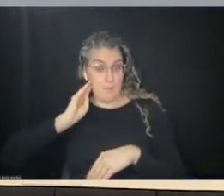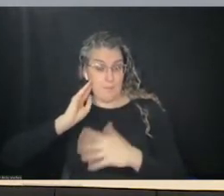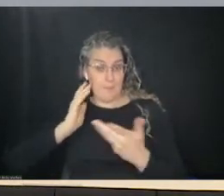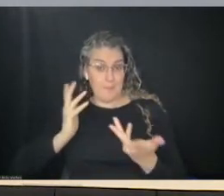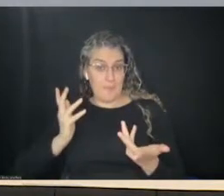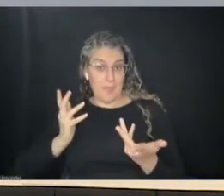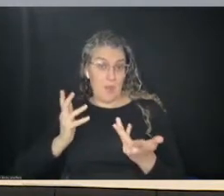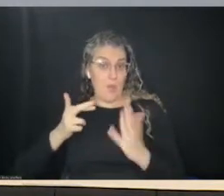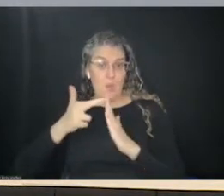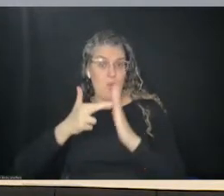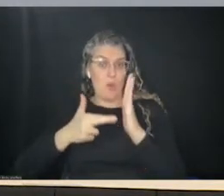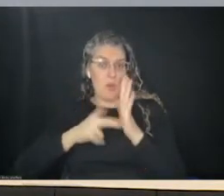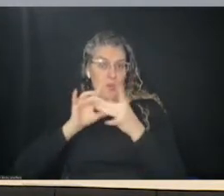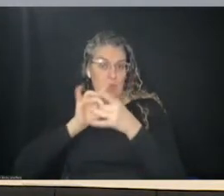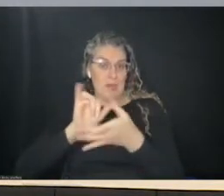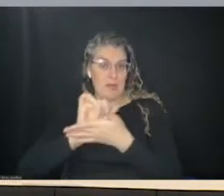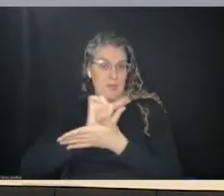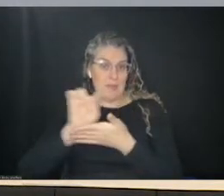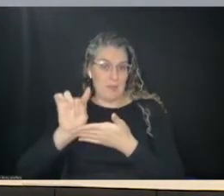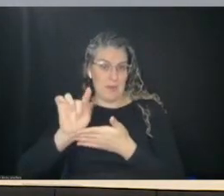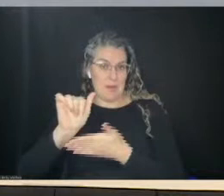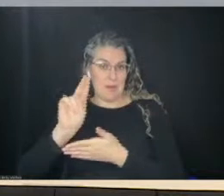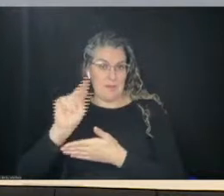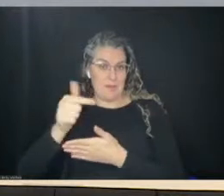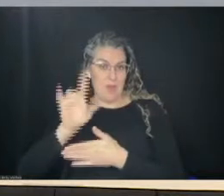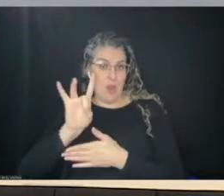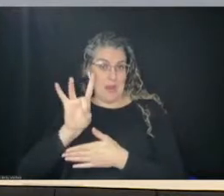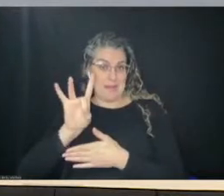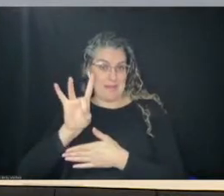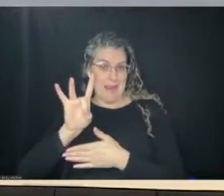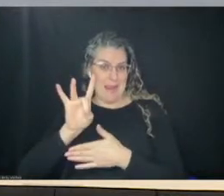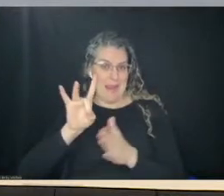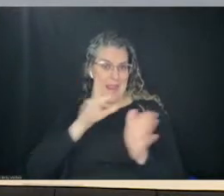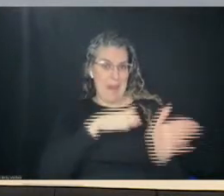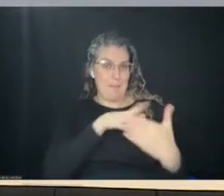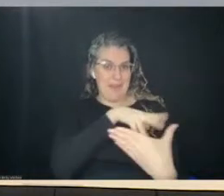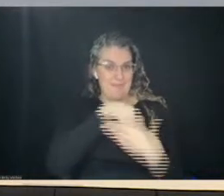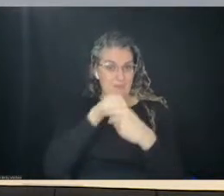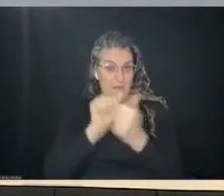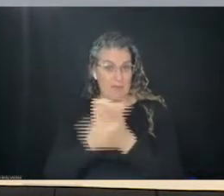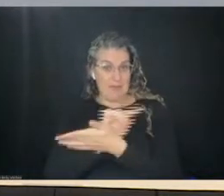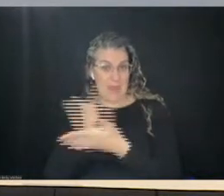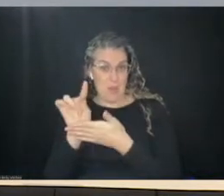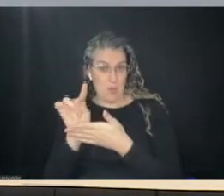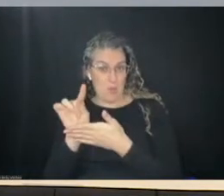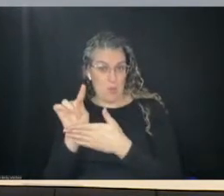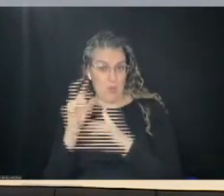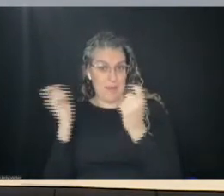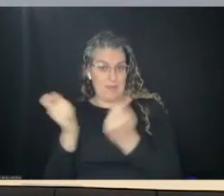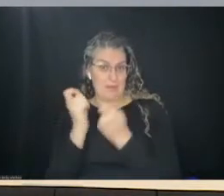the rules? How does the August 8th plan fit for them? Or is there an option? Well, certainly